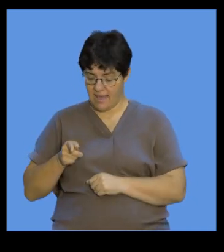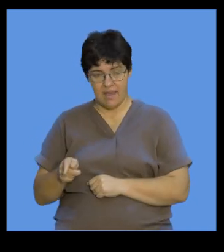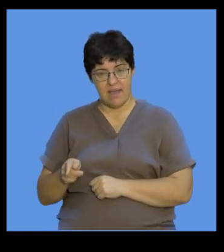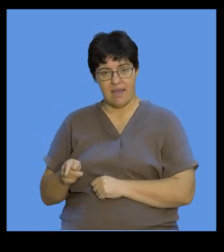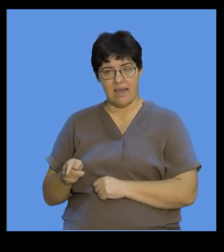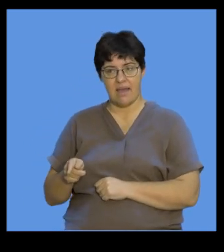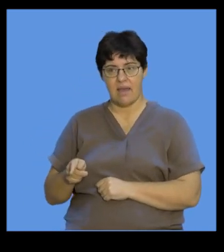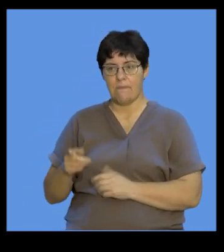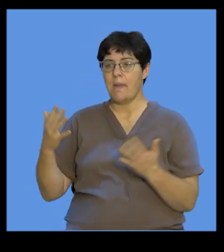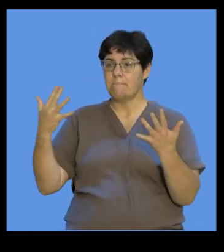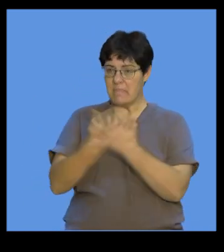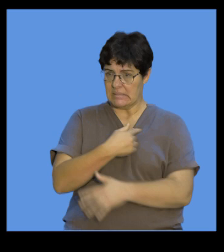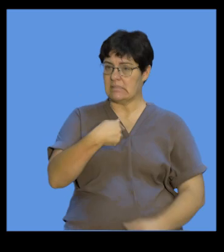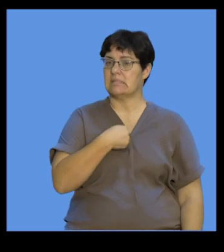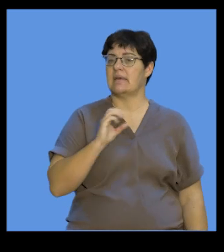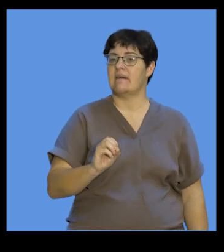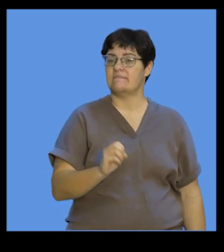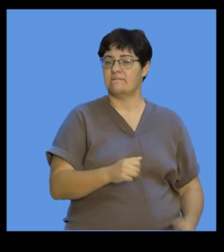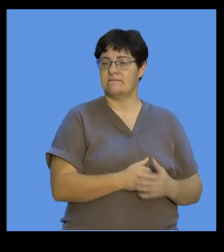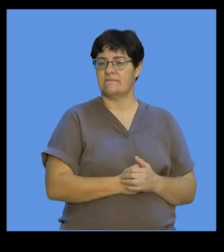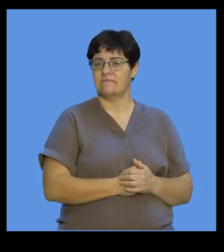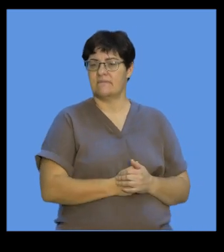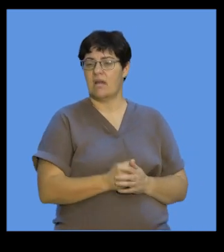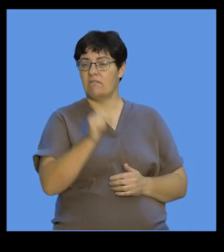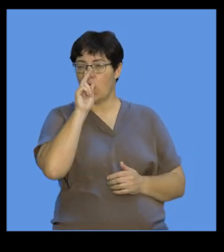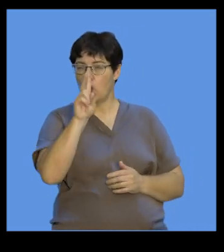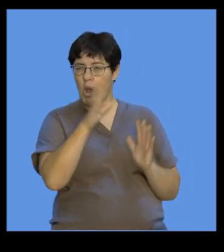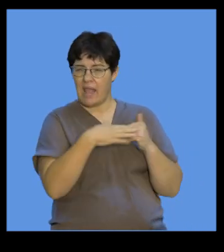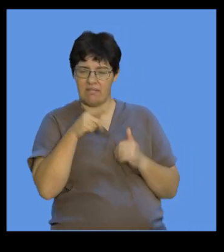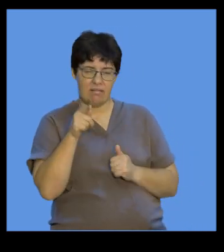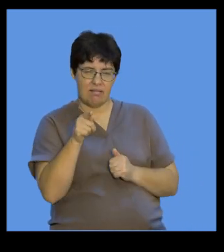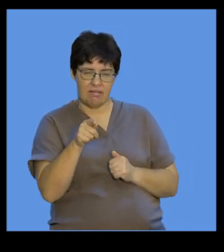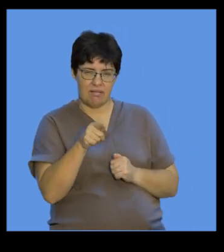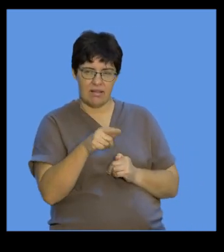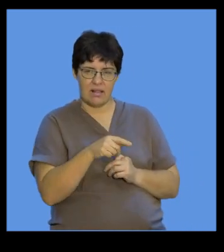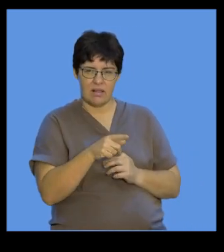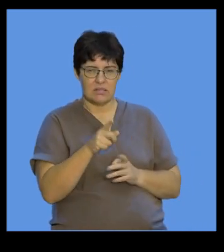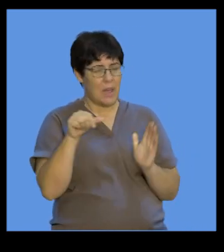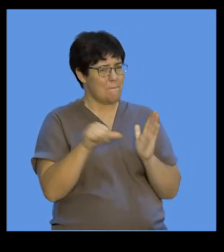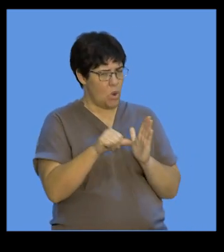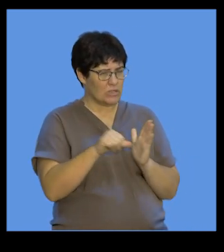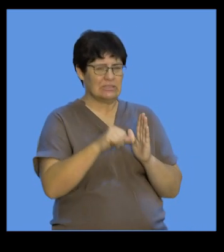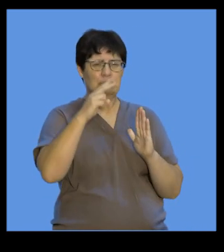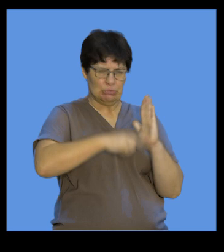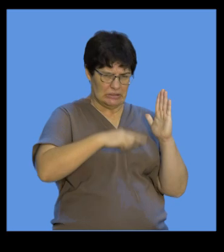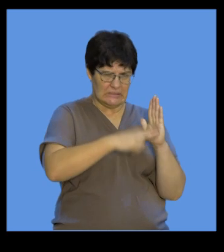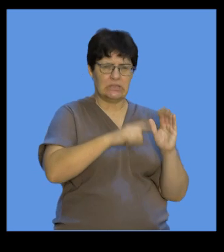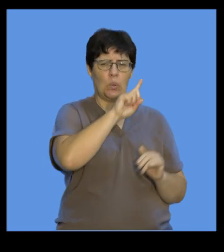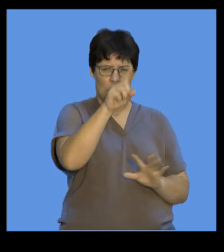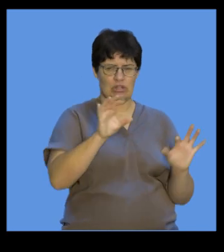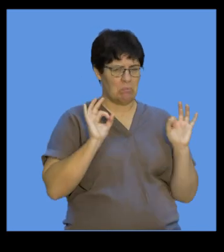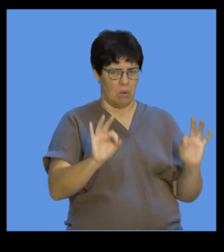I've missed something. If you look carefully, it's very important to read your questions properly.